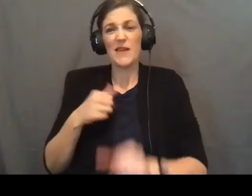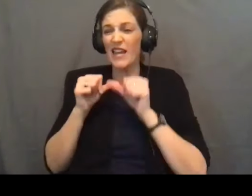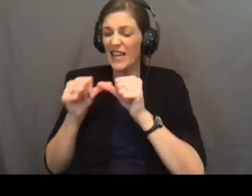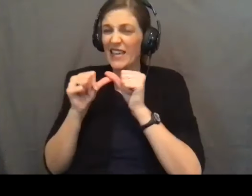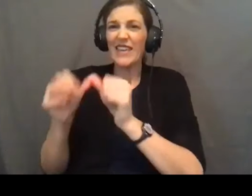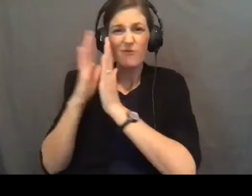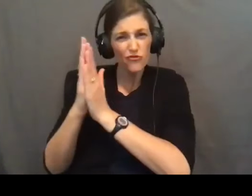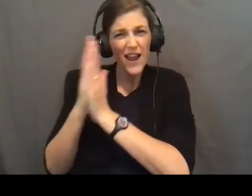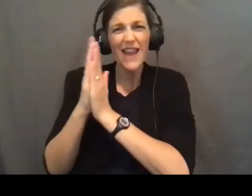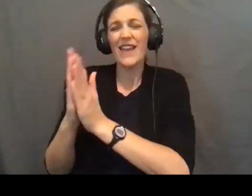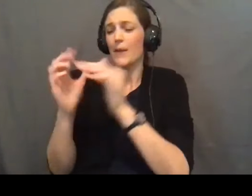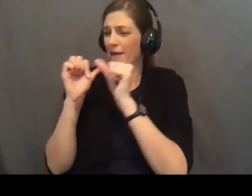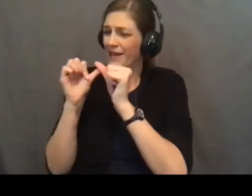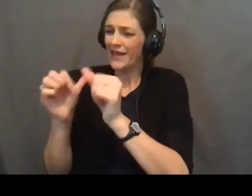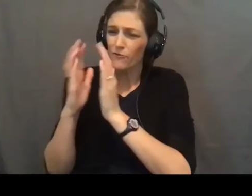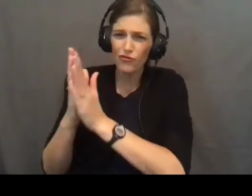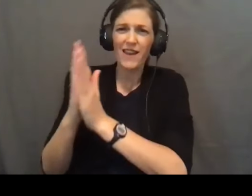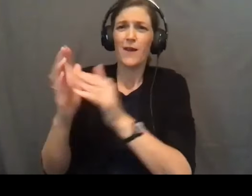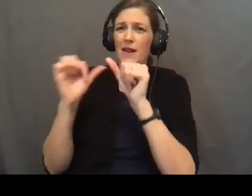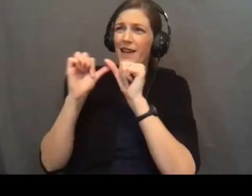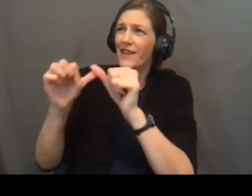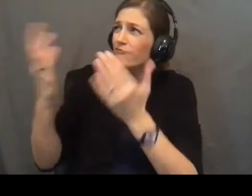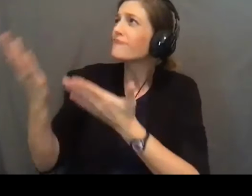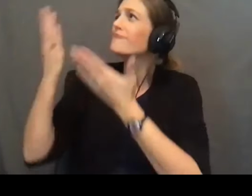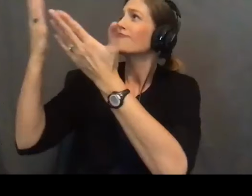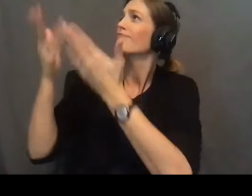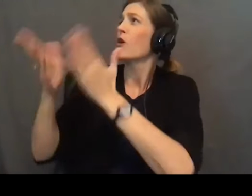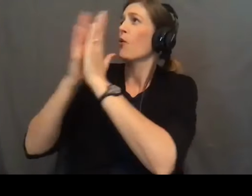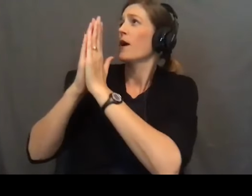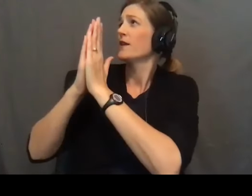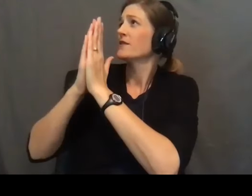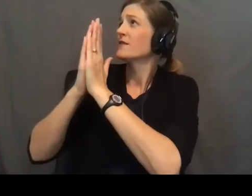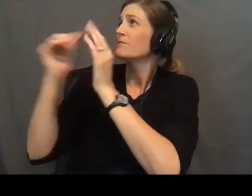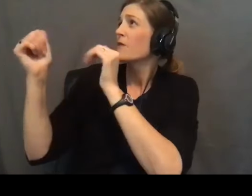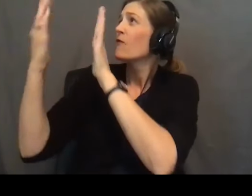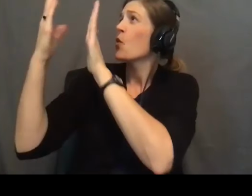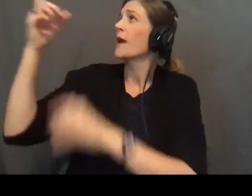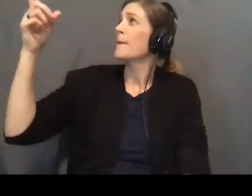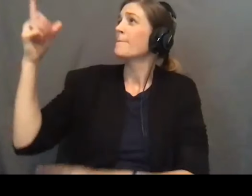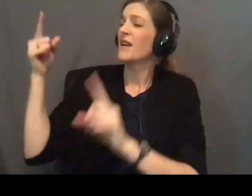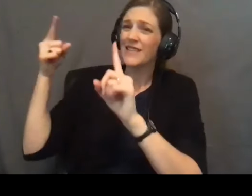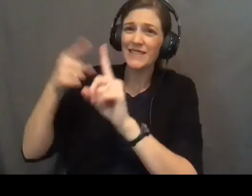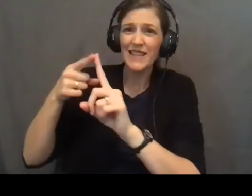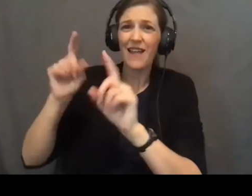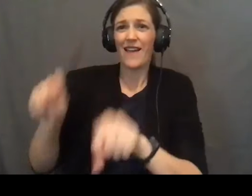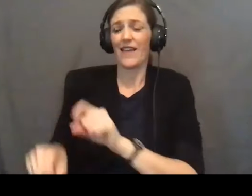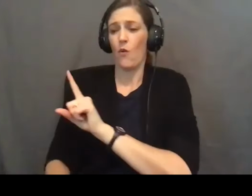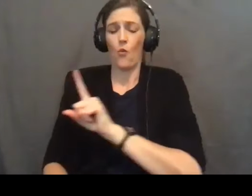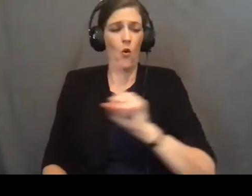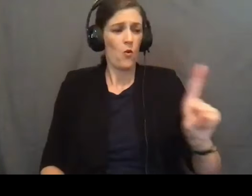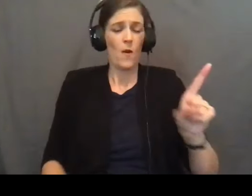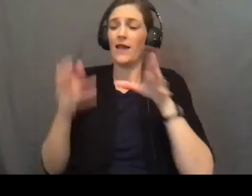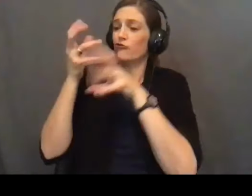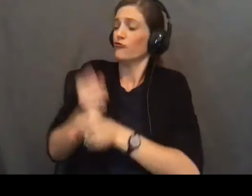praying to my God. I'm going to keep bringing my request before him until I can walk away trusting